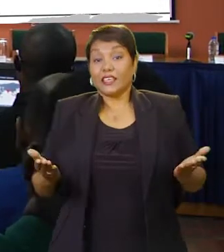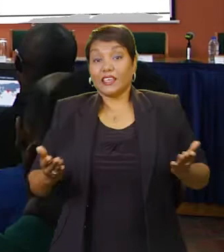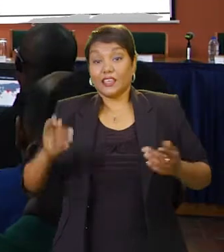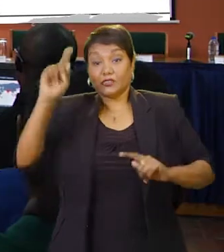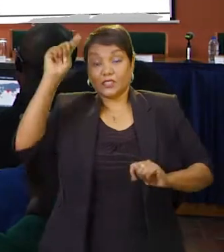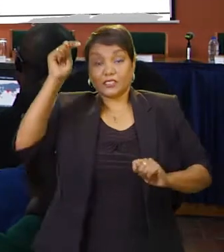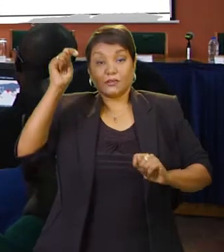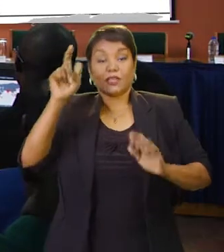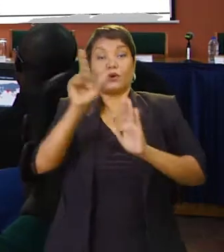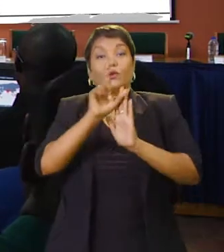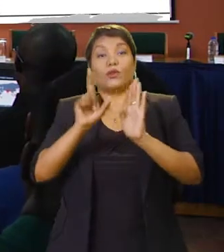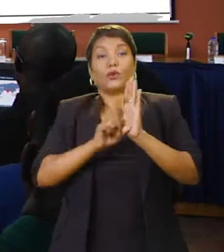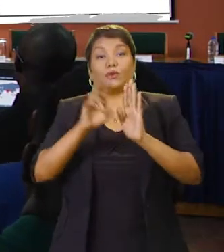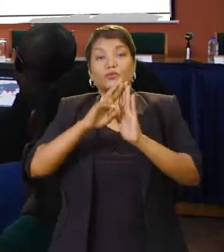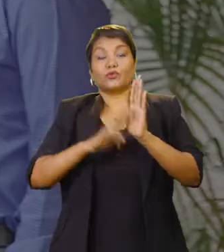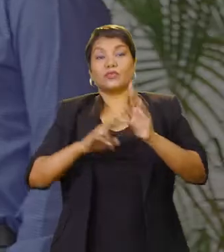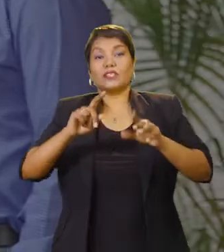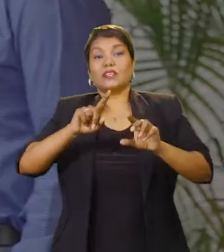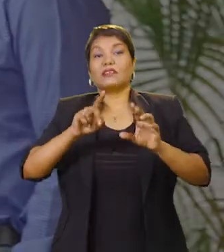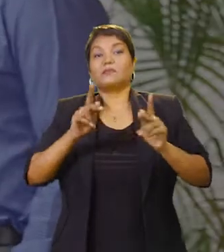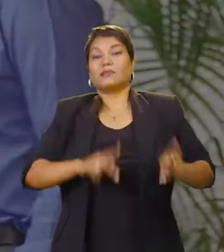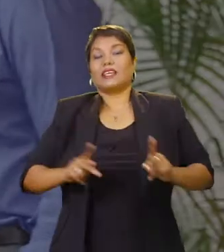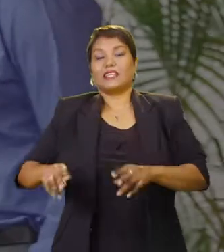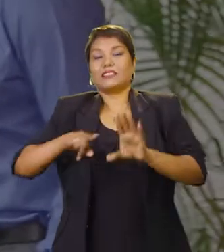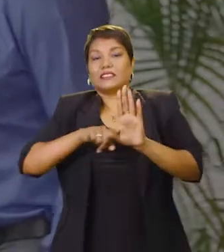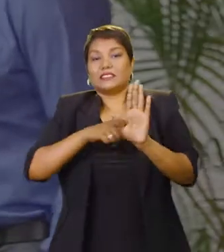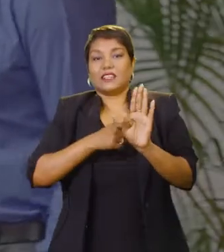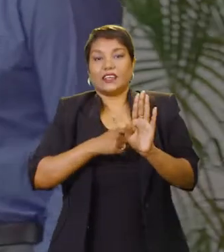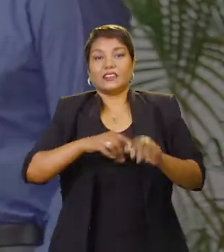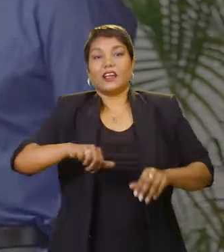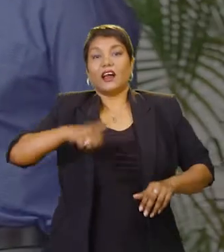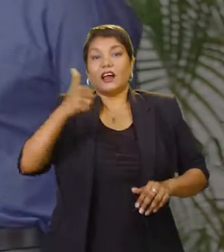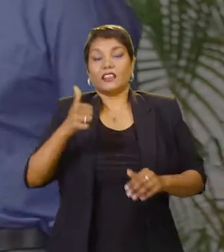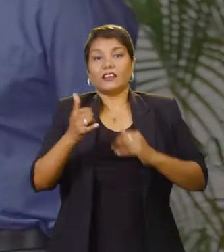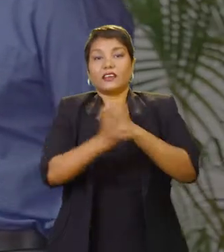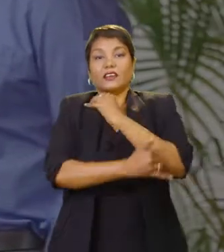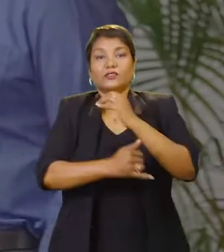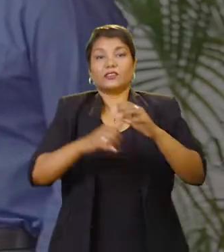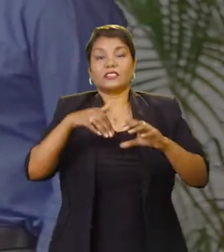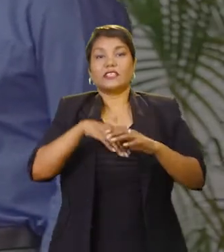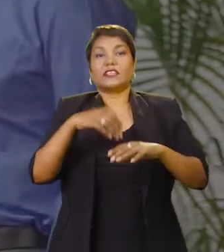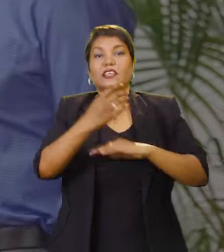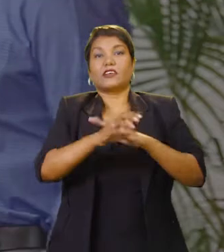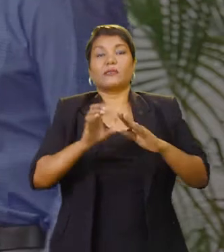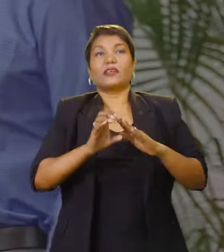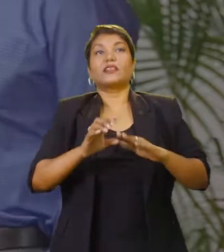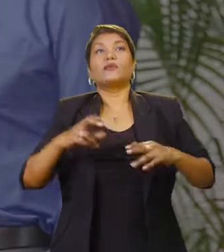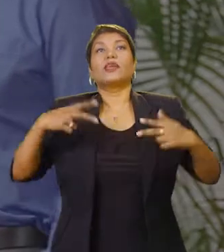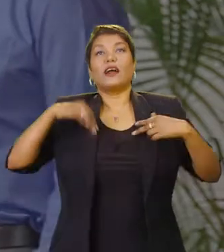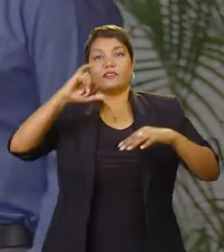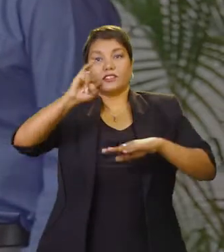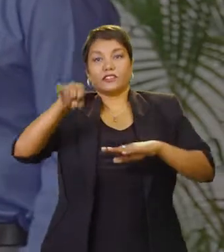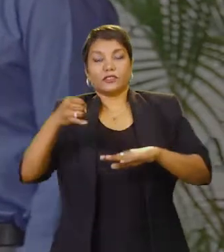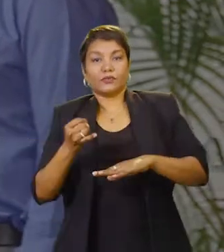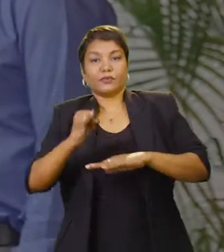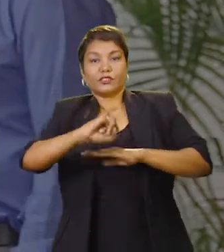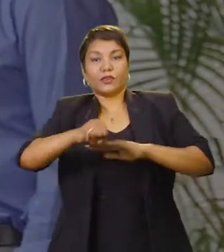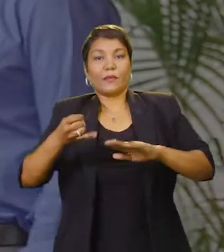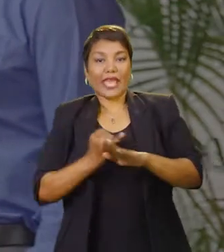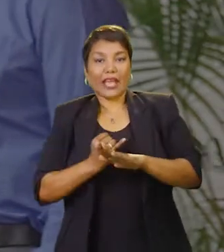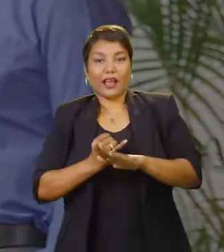the works. Other countries that are actively pursuing TV white space regulation are Jamaica, fairly close to